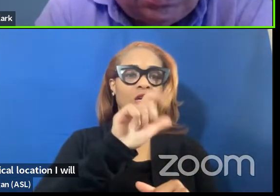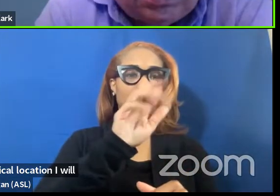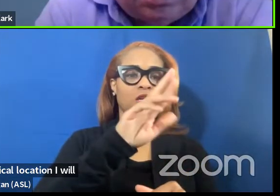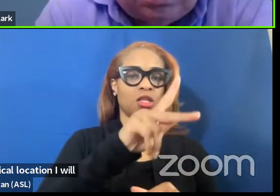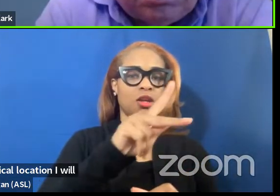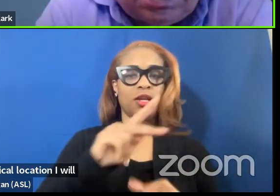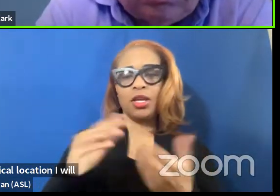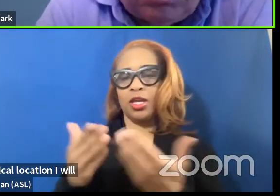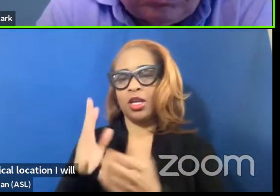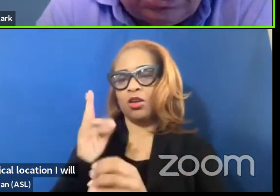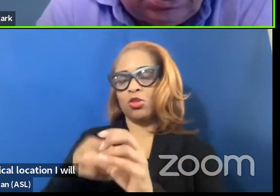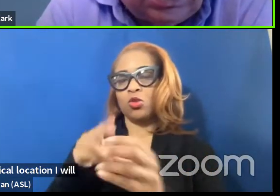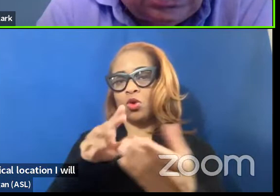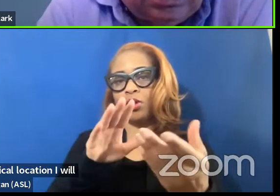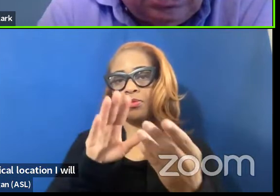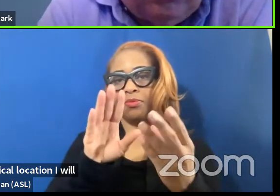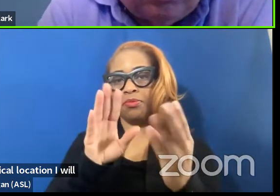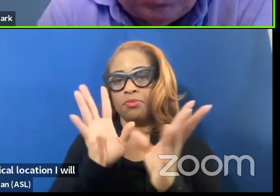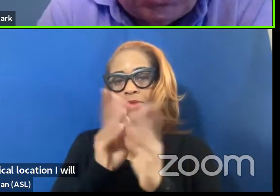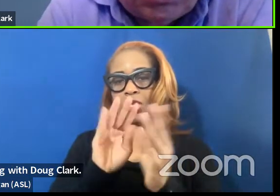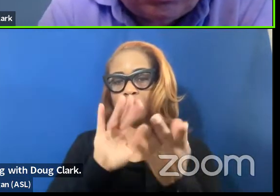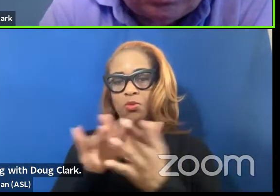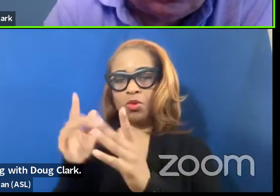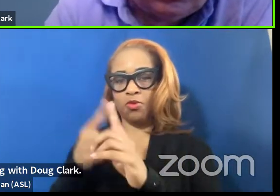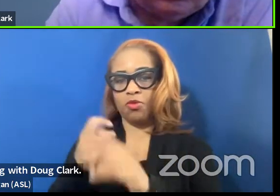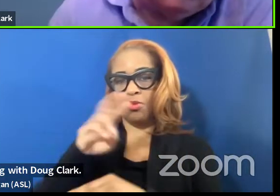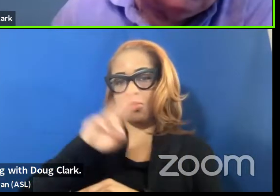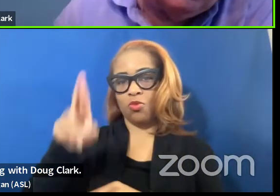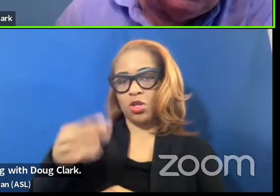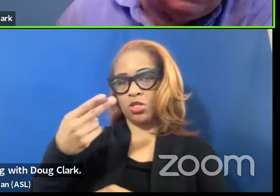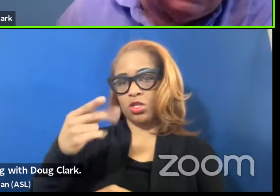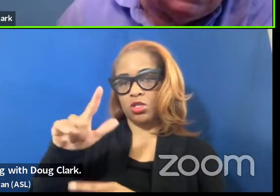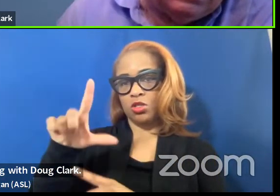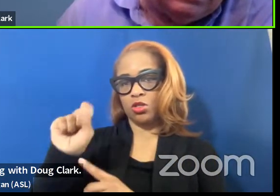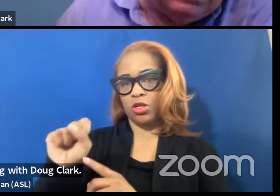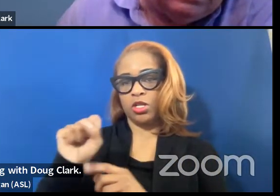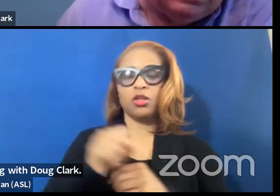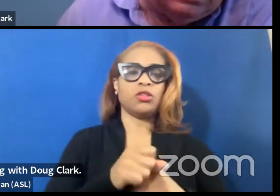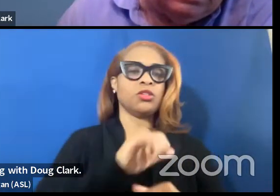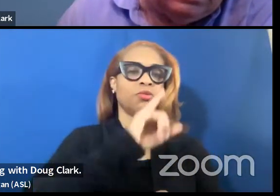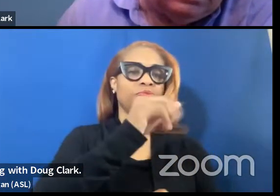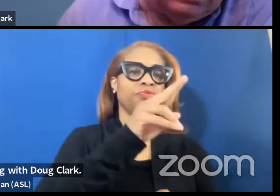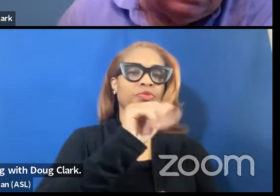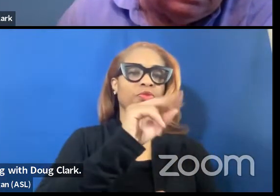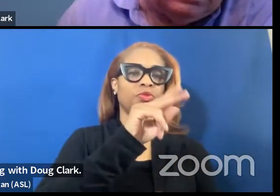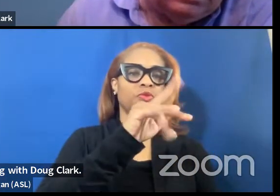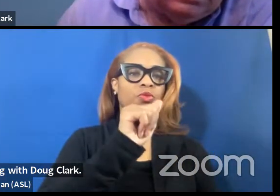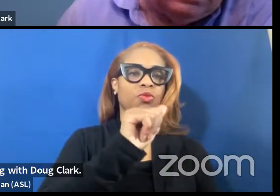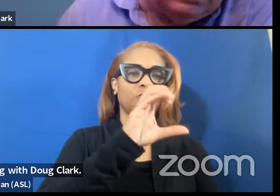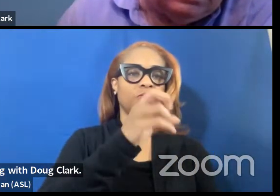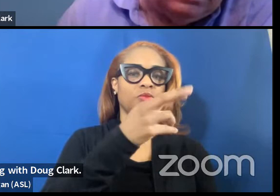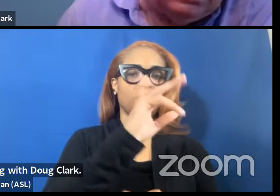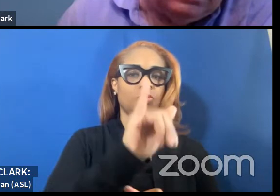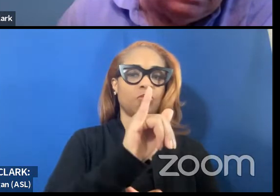i'm attending the meeting remotely today from rochester hills juanita curry